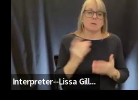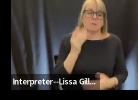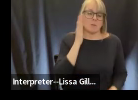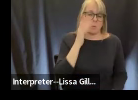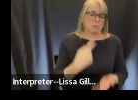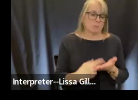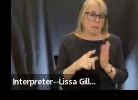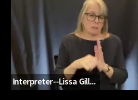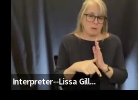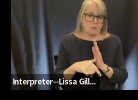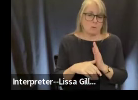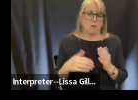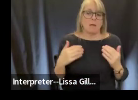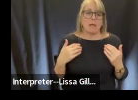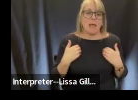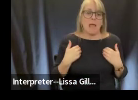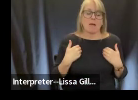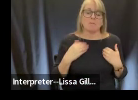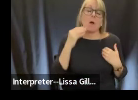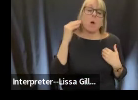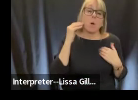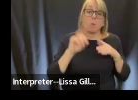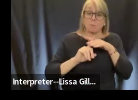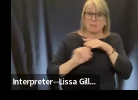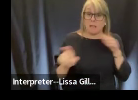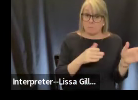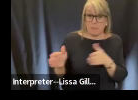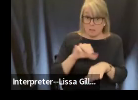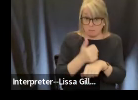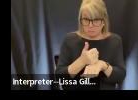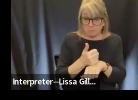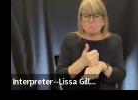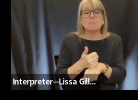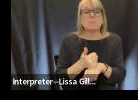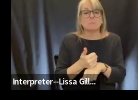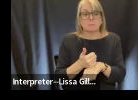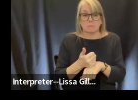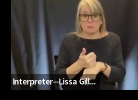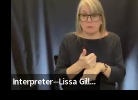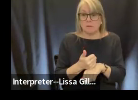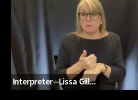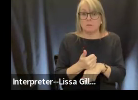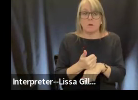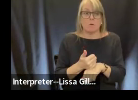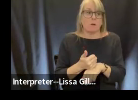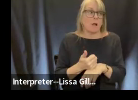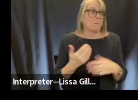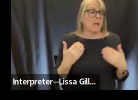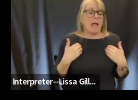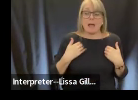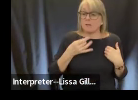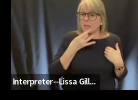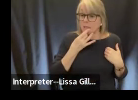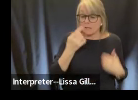in having that home escape plan. And so having these, lights on before you go downstairs or through a